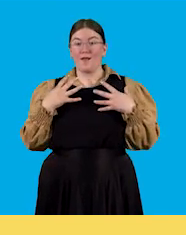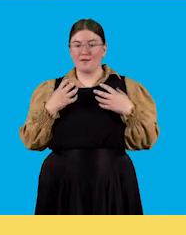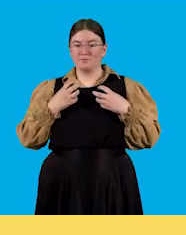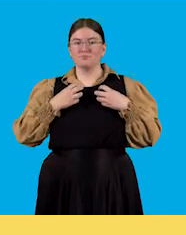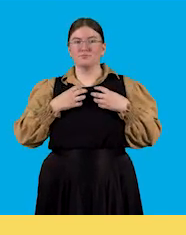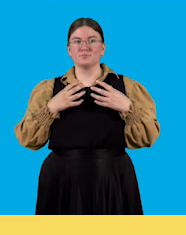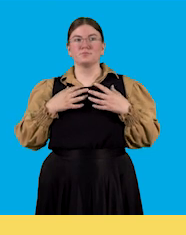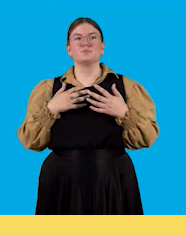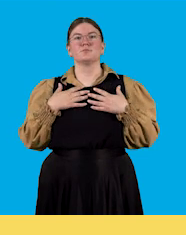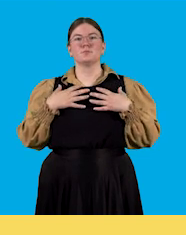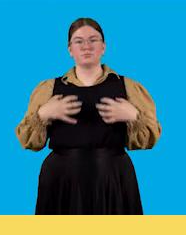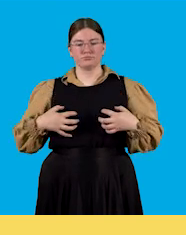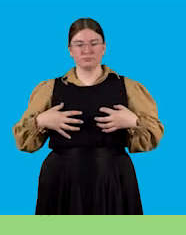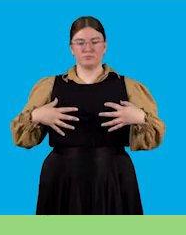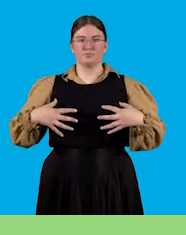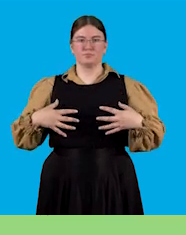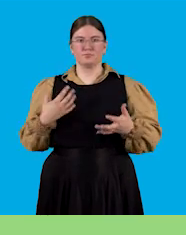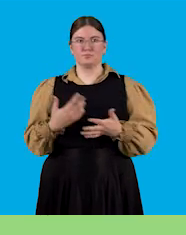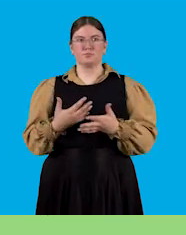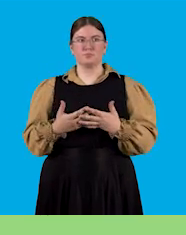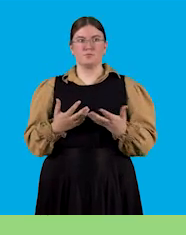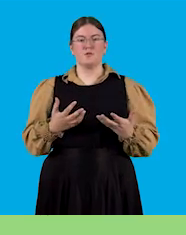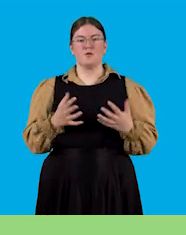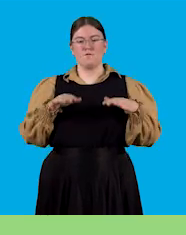allow the lungs to float.